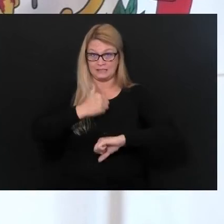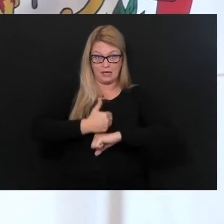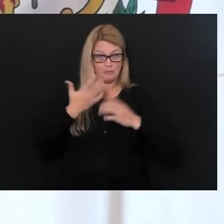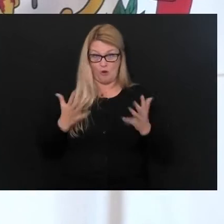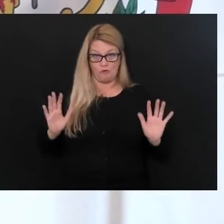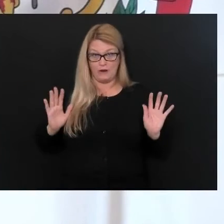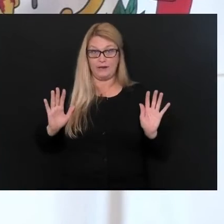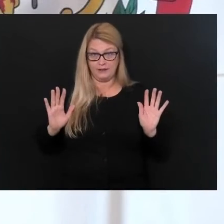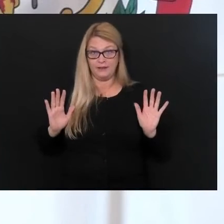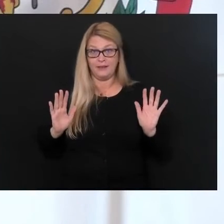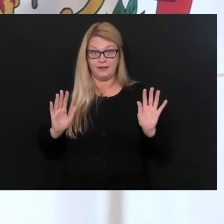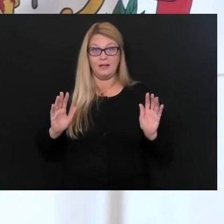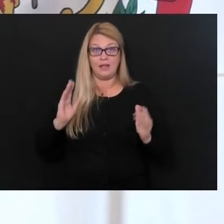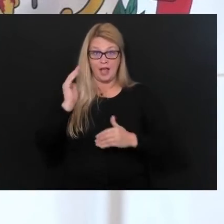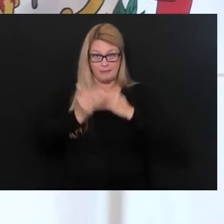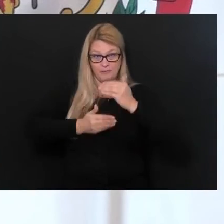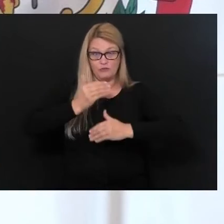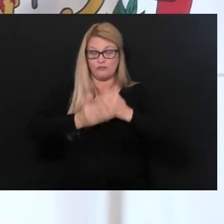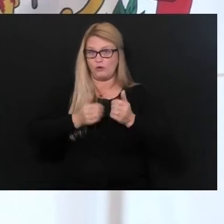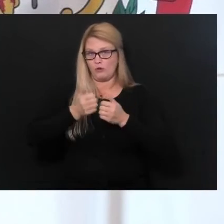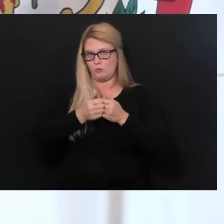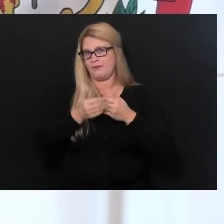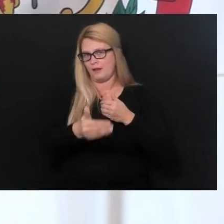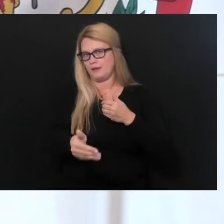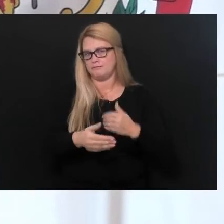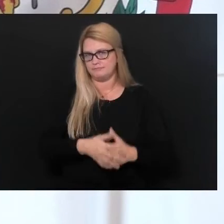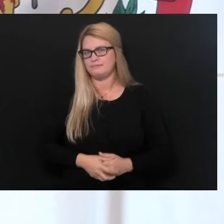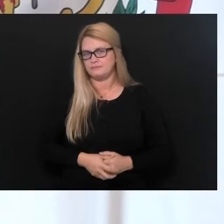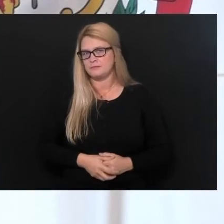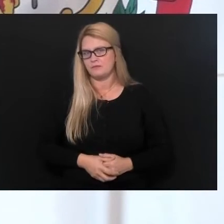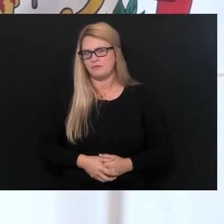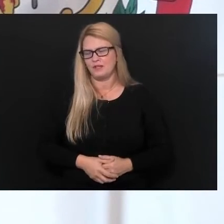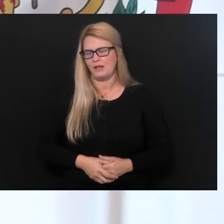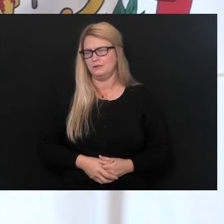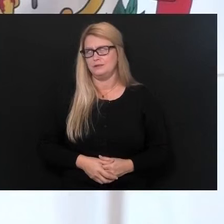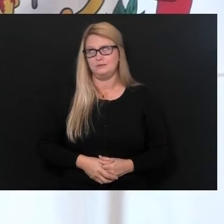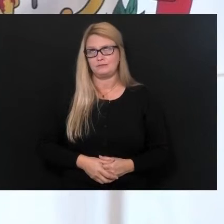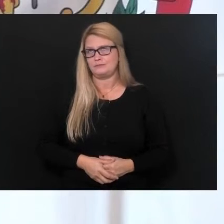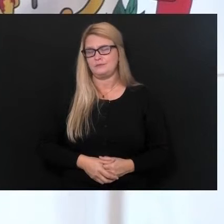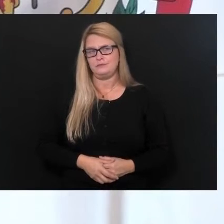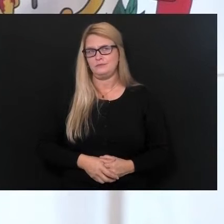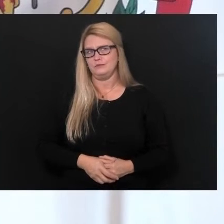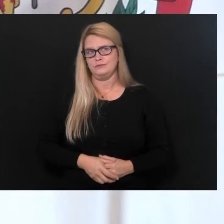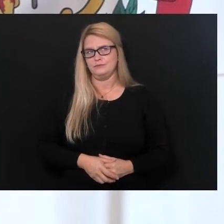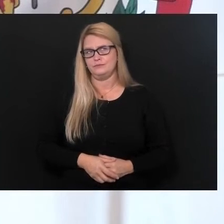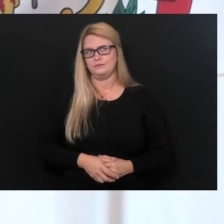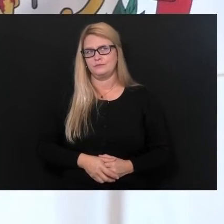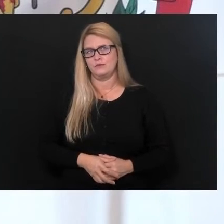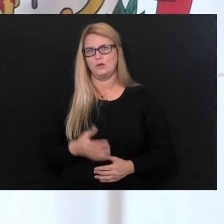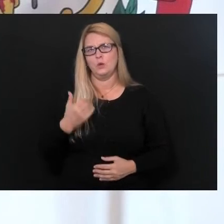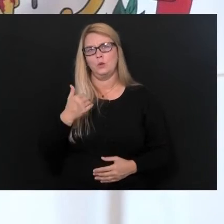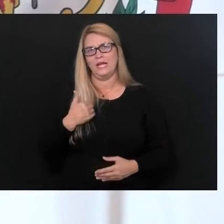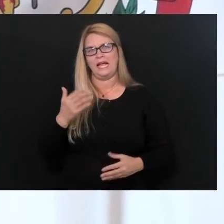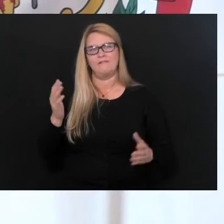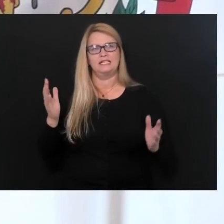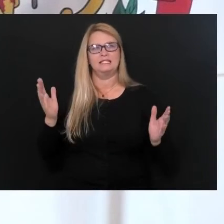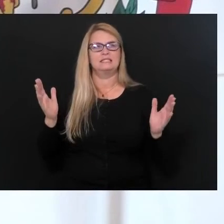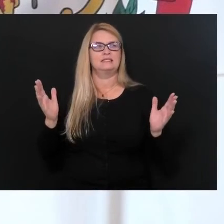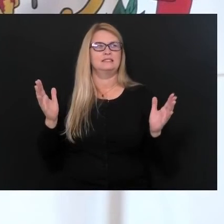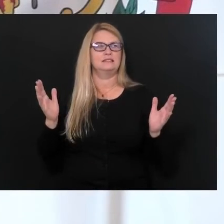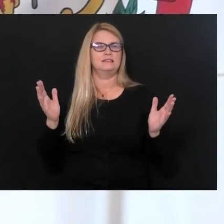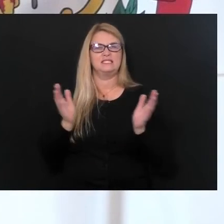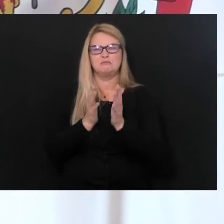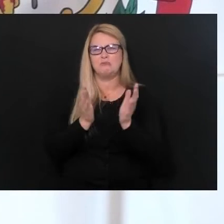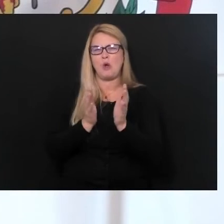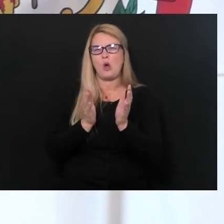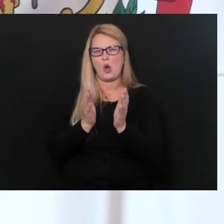and everything, and how we're moving forward with that. I think we've got a small little buffer